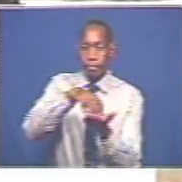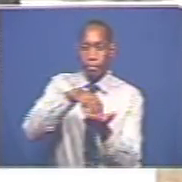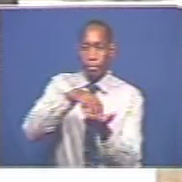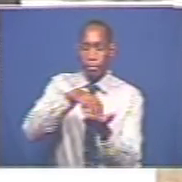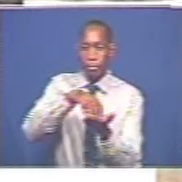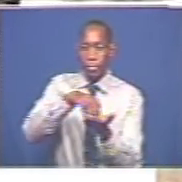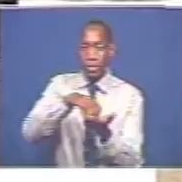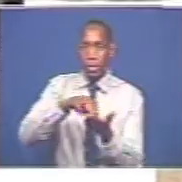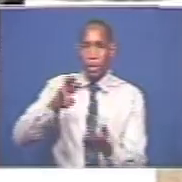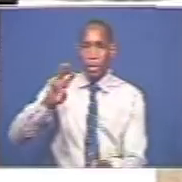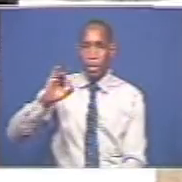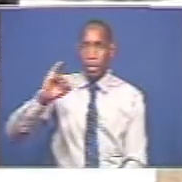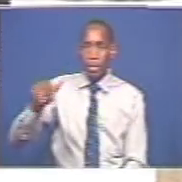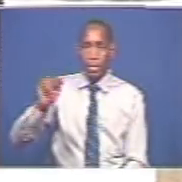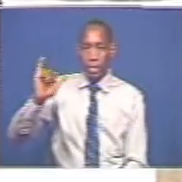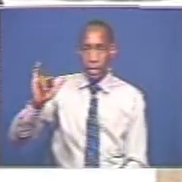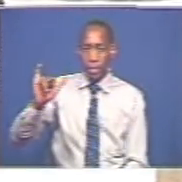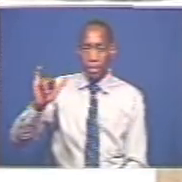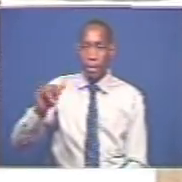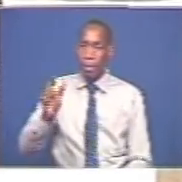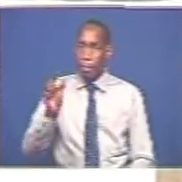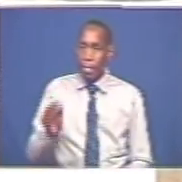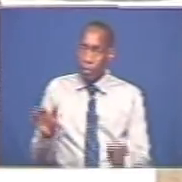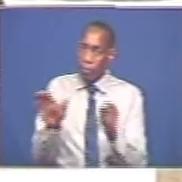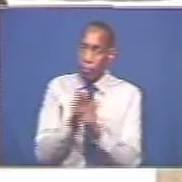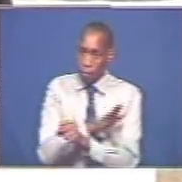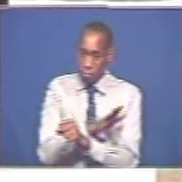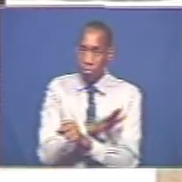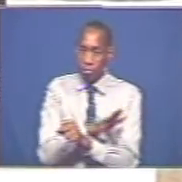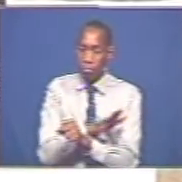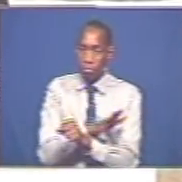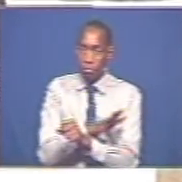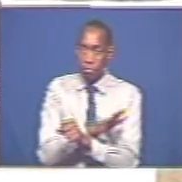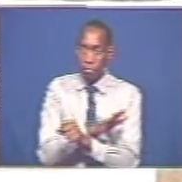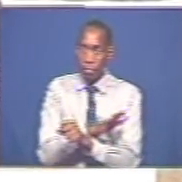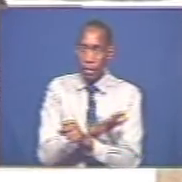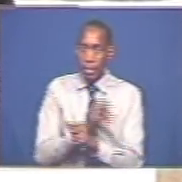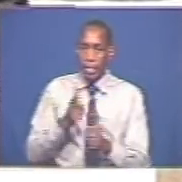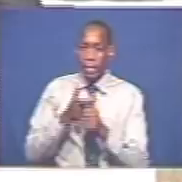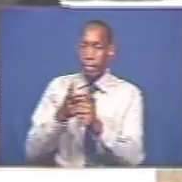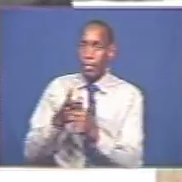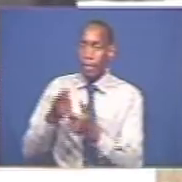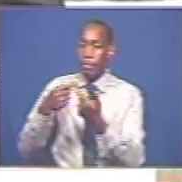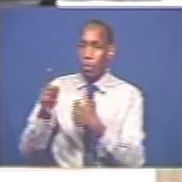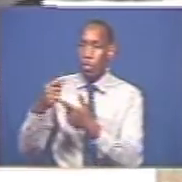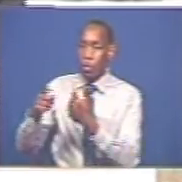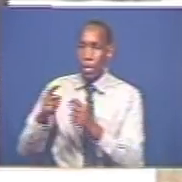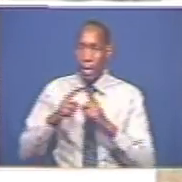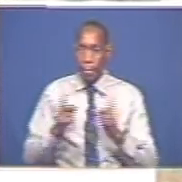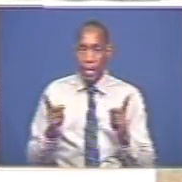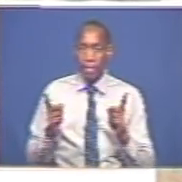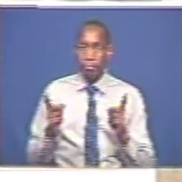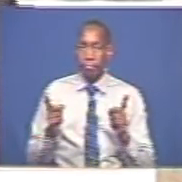Jay Williams, yeah. a fulfilled person, complete. He's won awards, but yet all of a